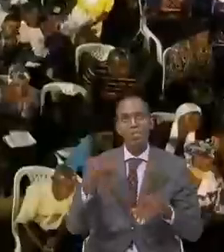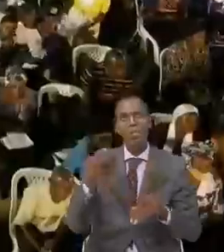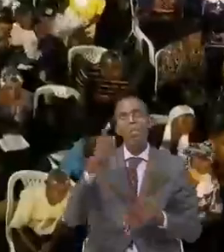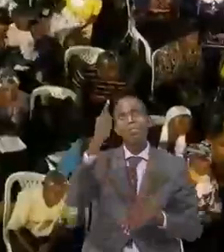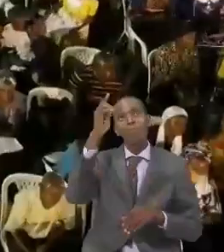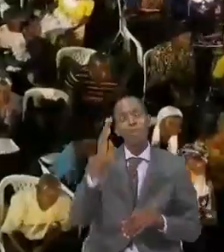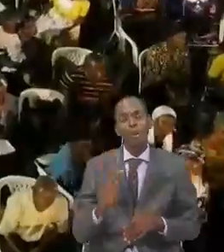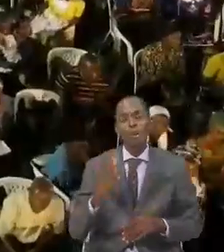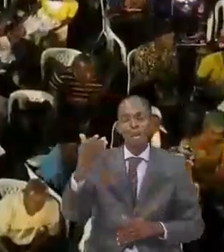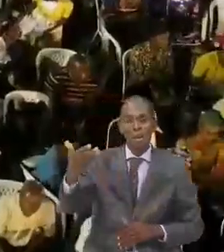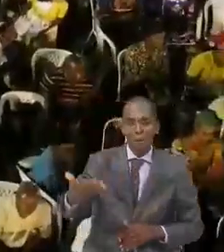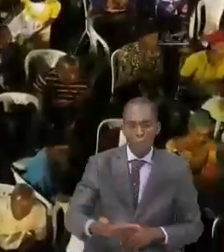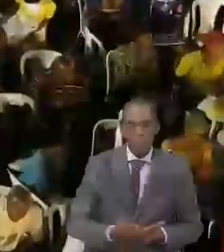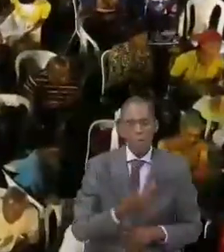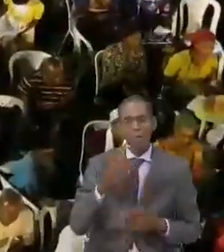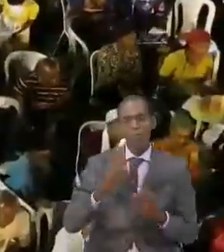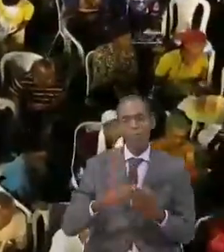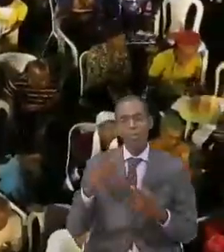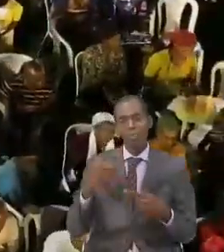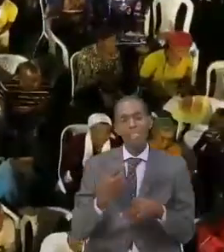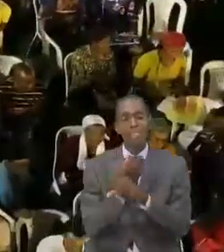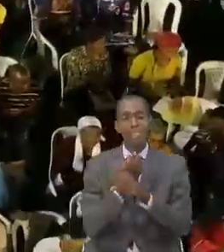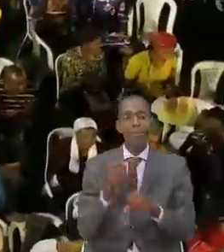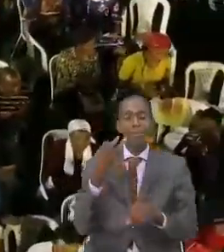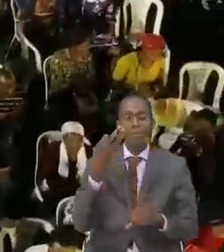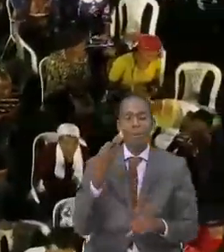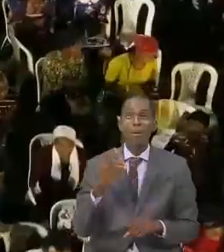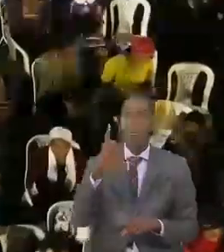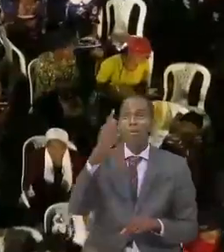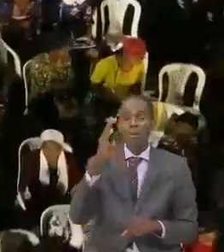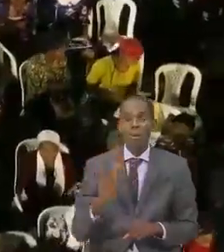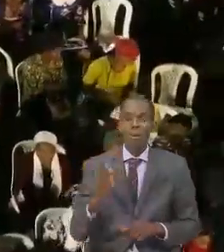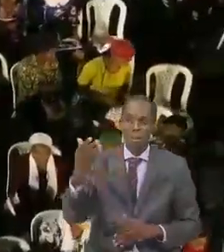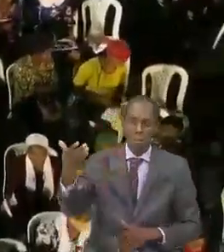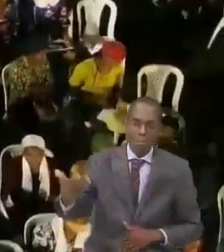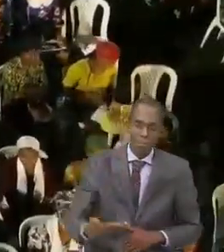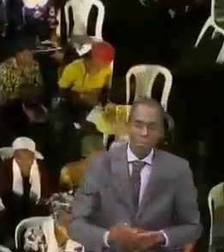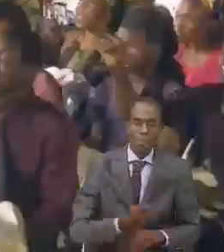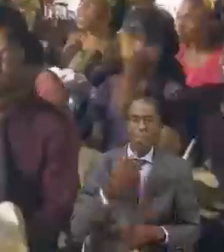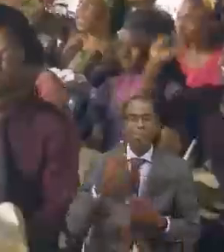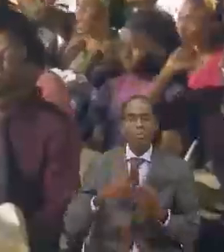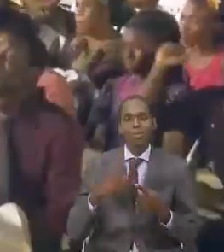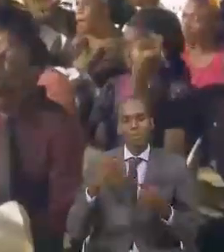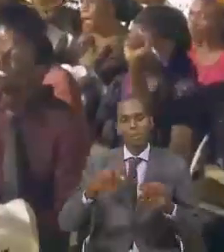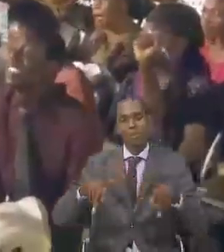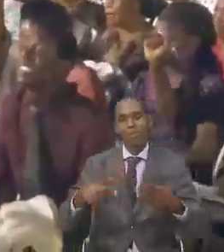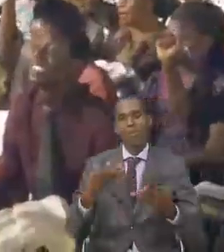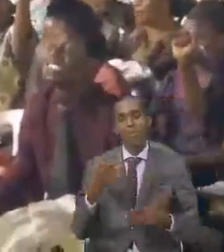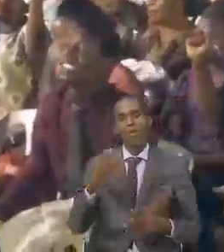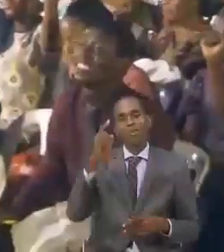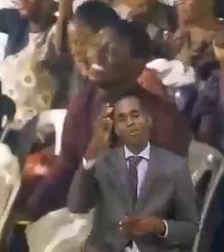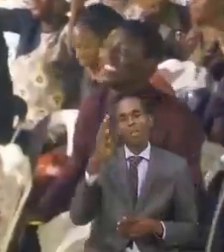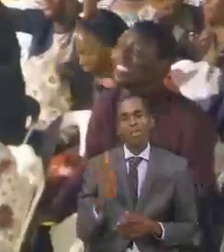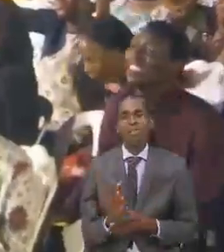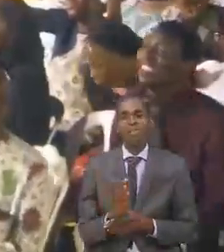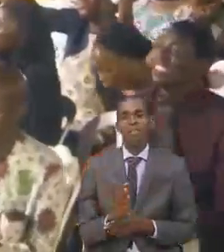Welcome. Welcome to the blessing of God. Welcome to the salvation of God. Welcome to the provision